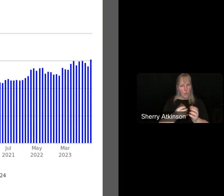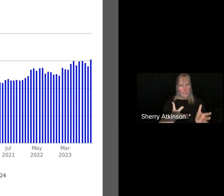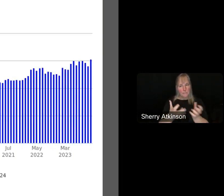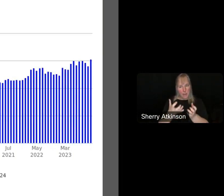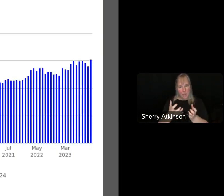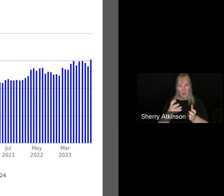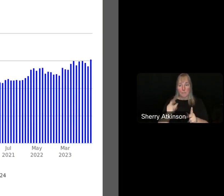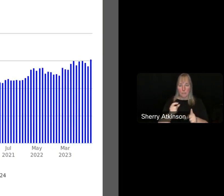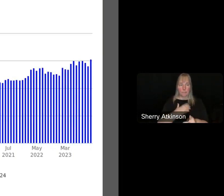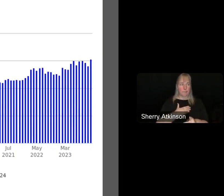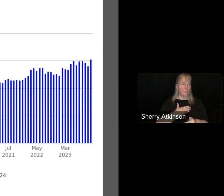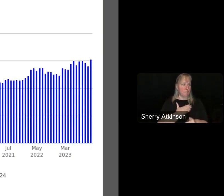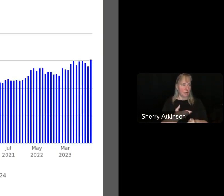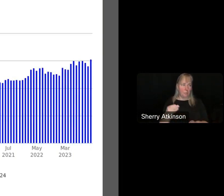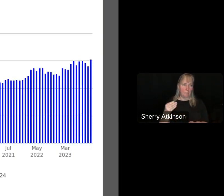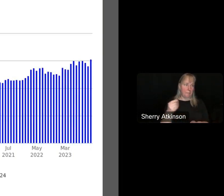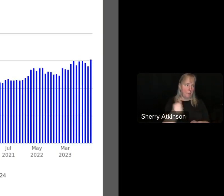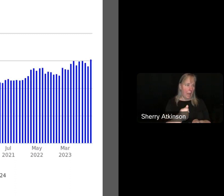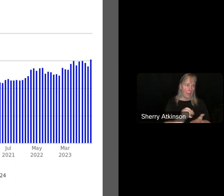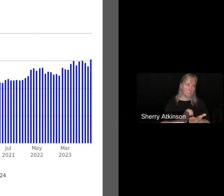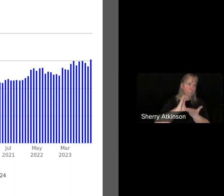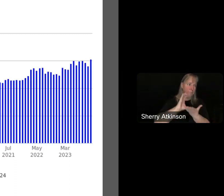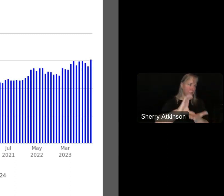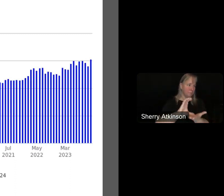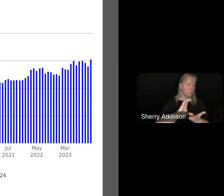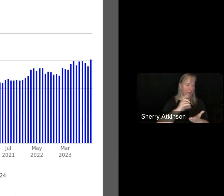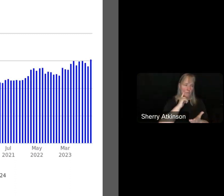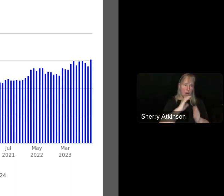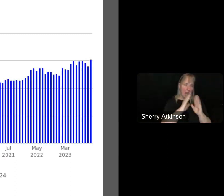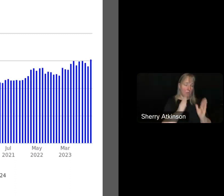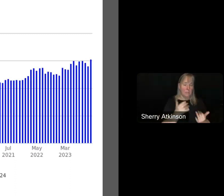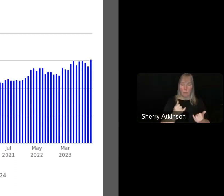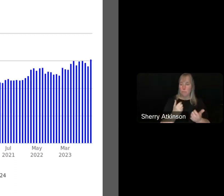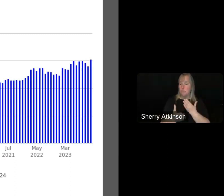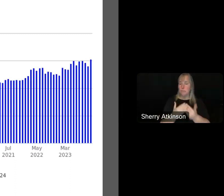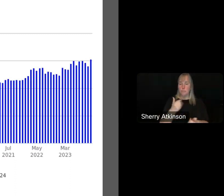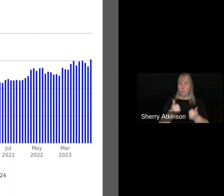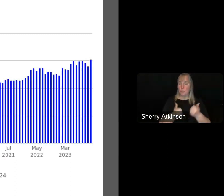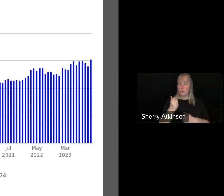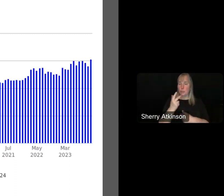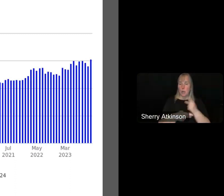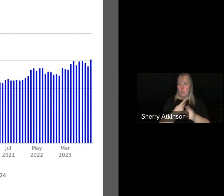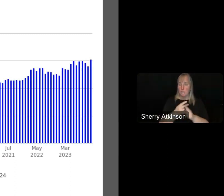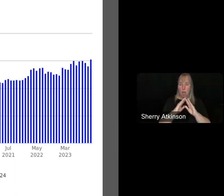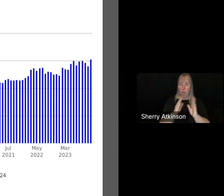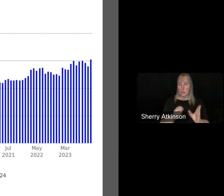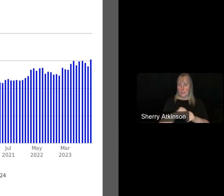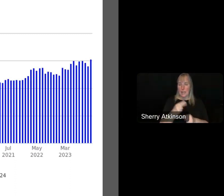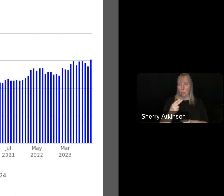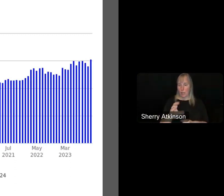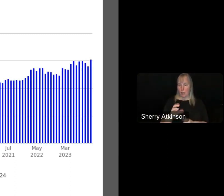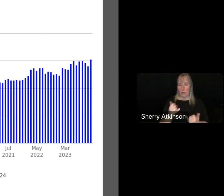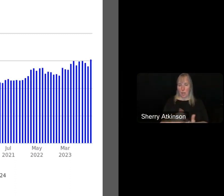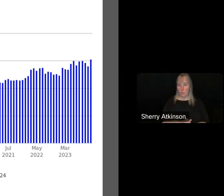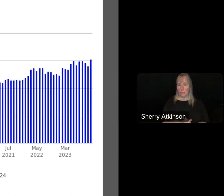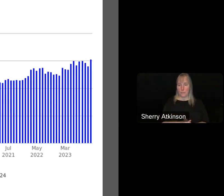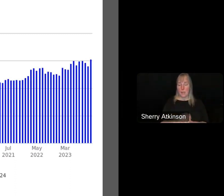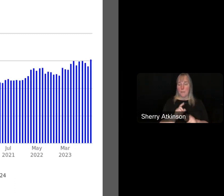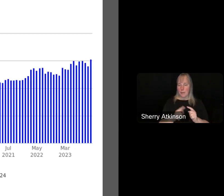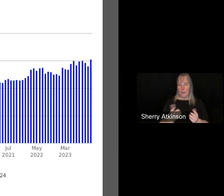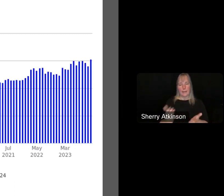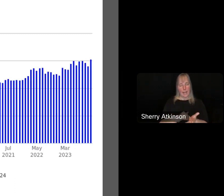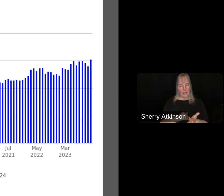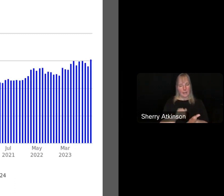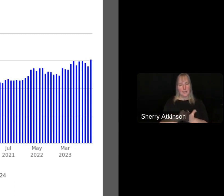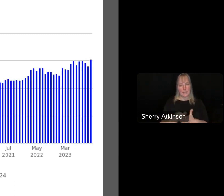pay a premium for housing right now, any types of housing in Howard County right now. But that, once